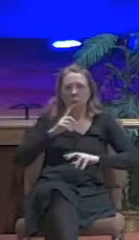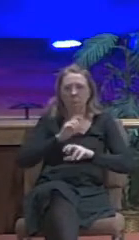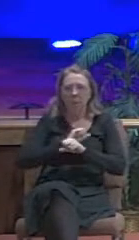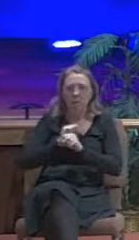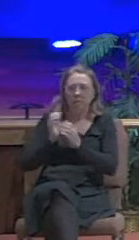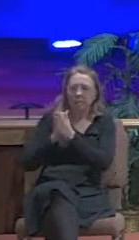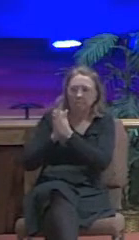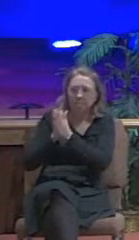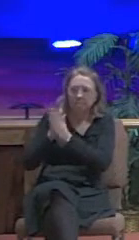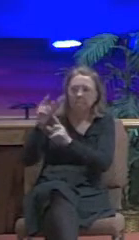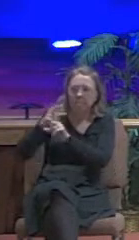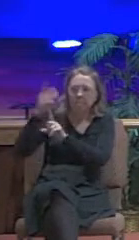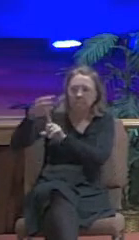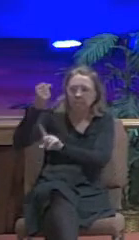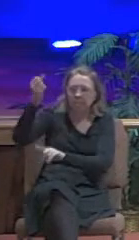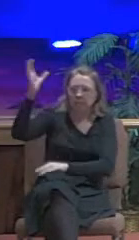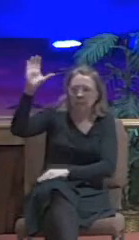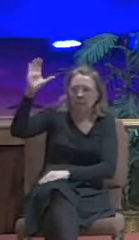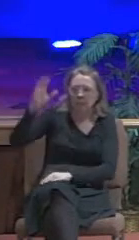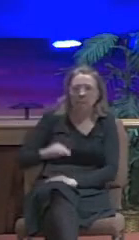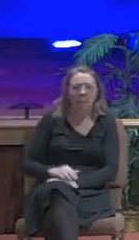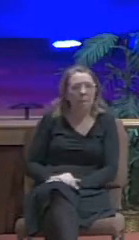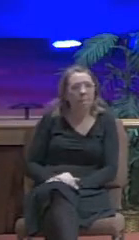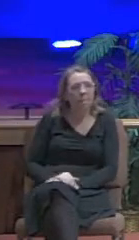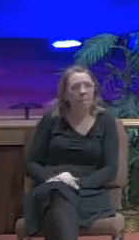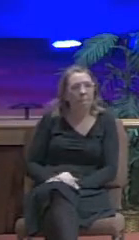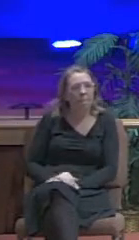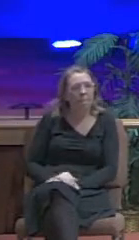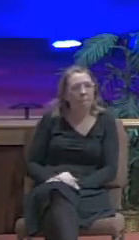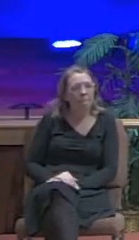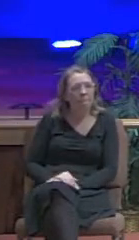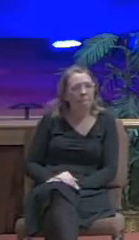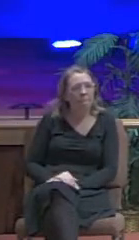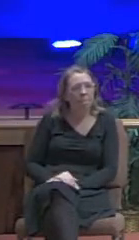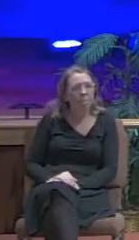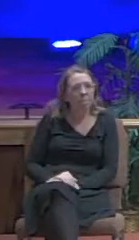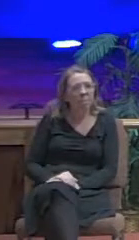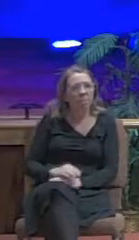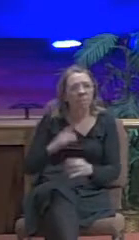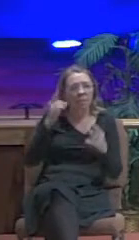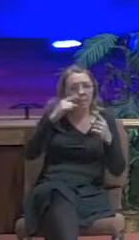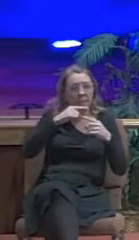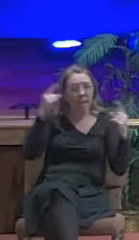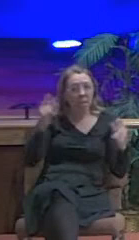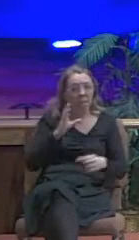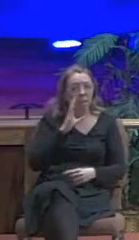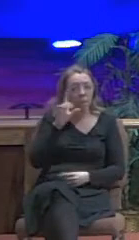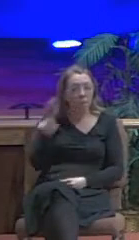God? Because the enemy will only interfere with those